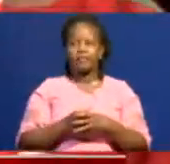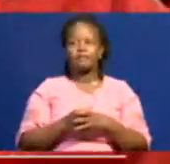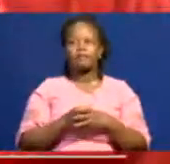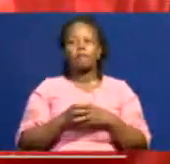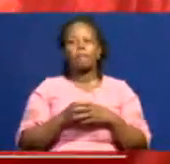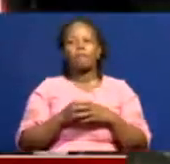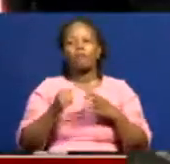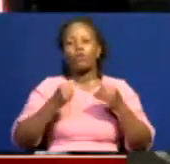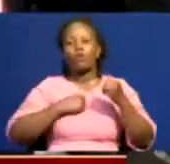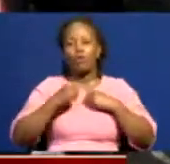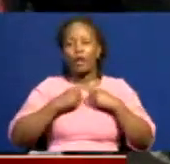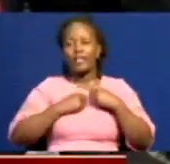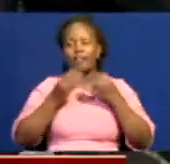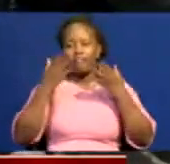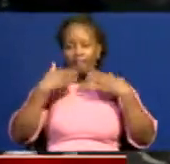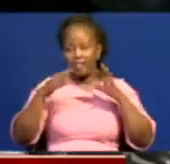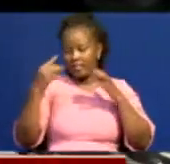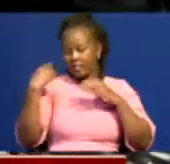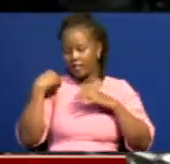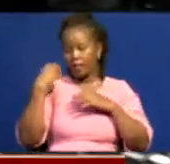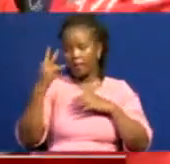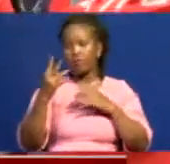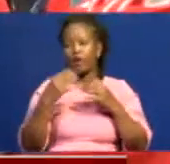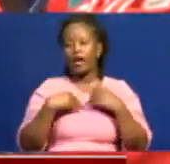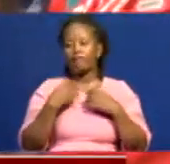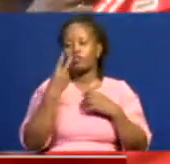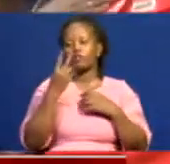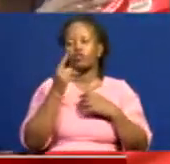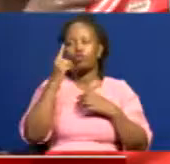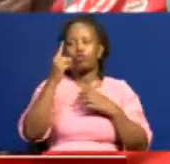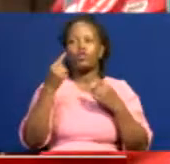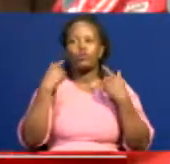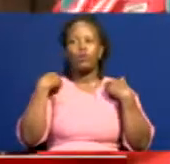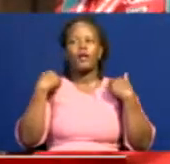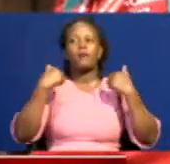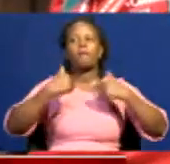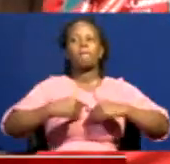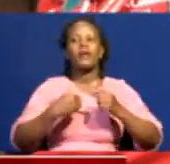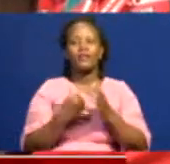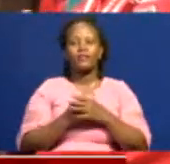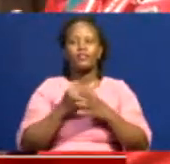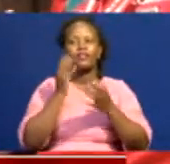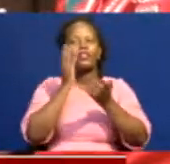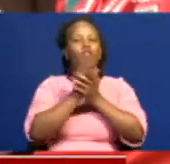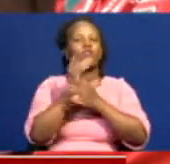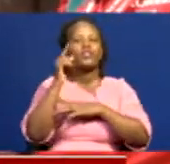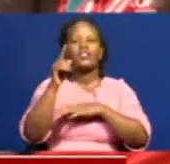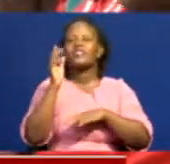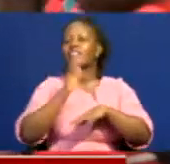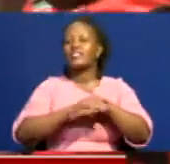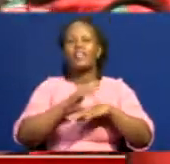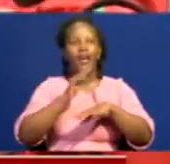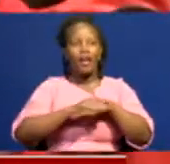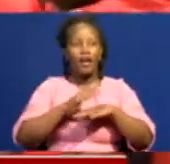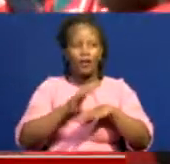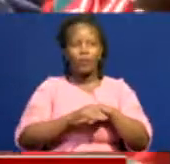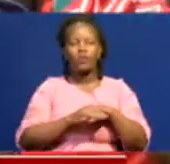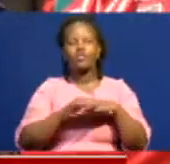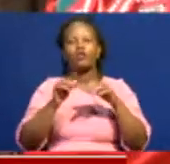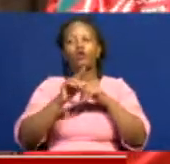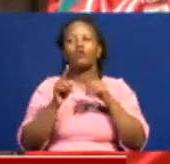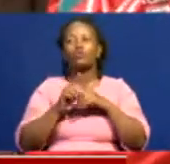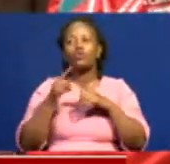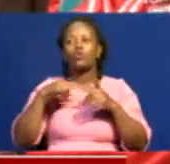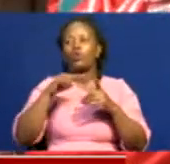Host Rwanda finished fourth with 21 medals. I think it's such a good indication of how hard our swimmers are working.